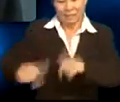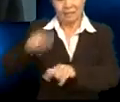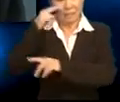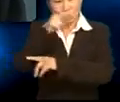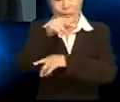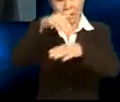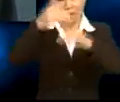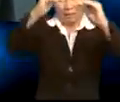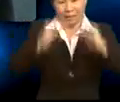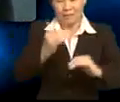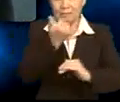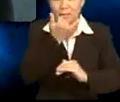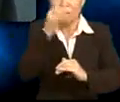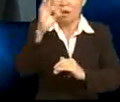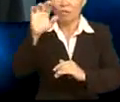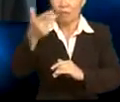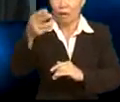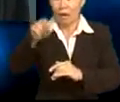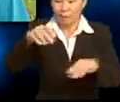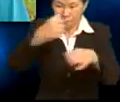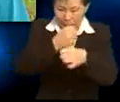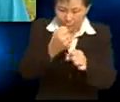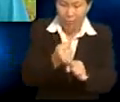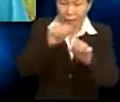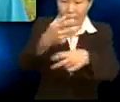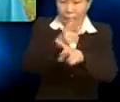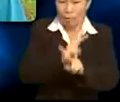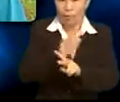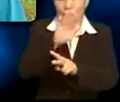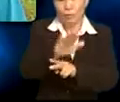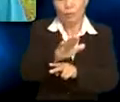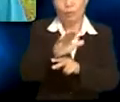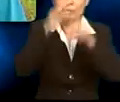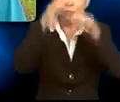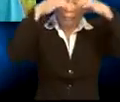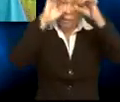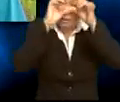Let's take a look at the next mistake that Farhan made. Can you borrow me your binoculars? Yes.